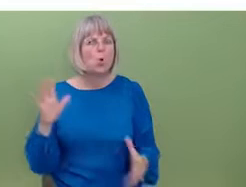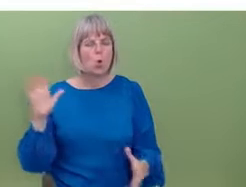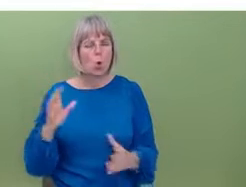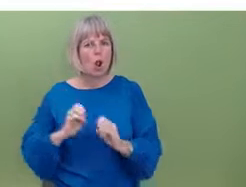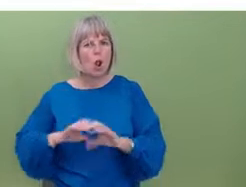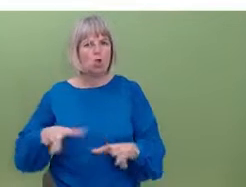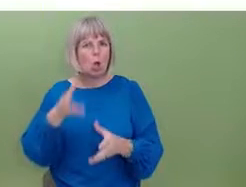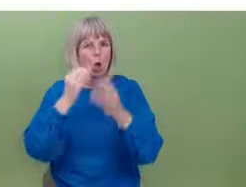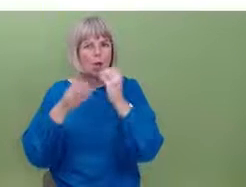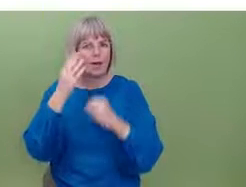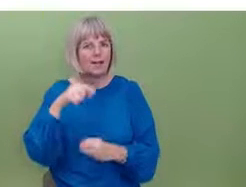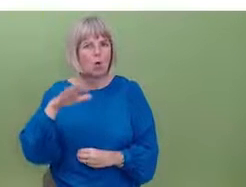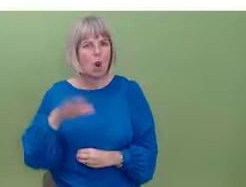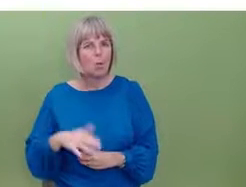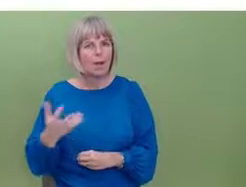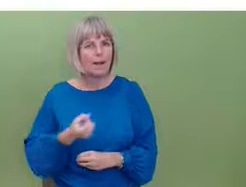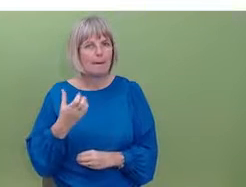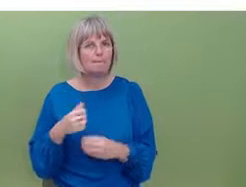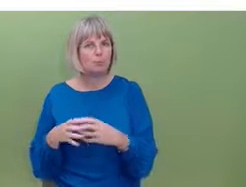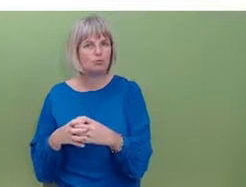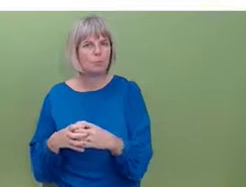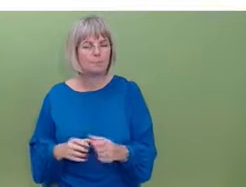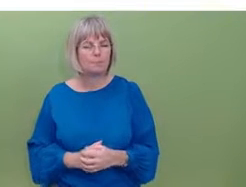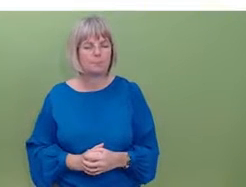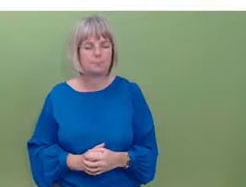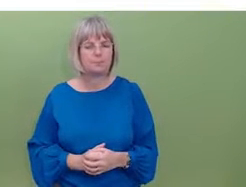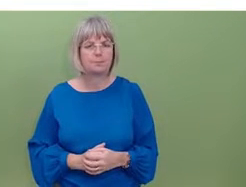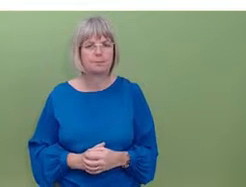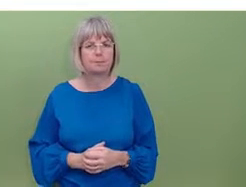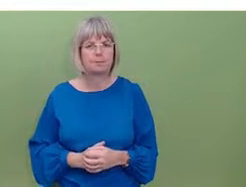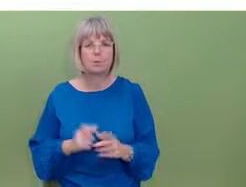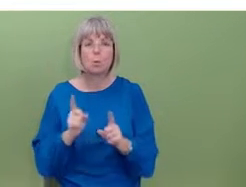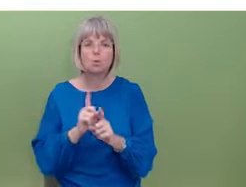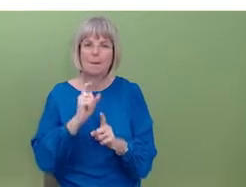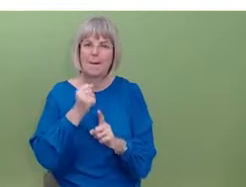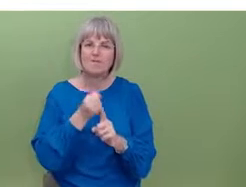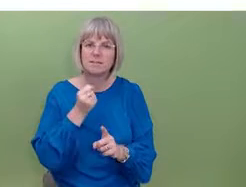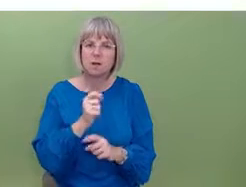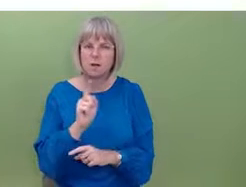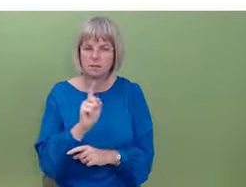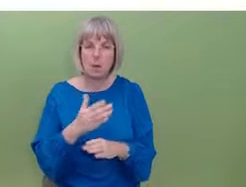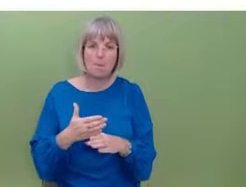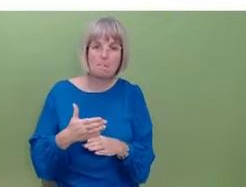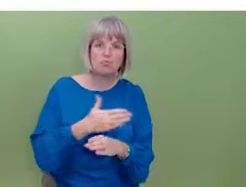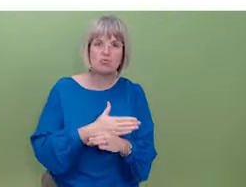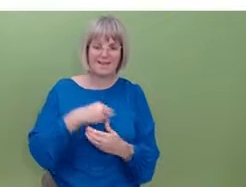I would also want to emphasize once again that pre-existing mental health